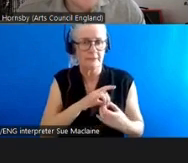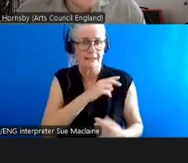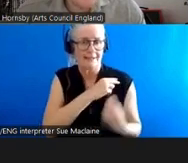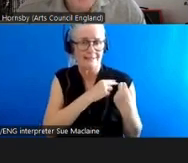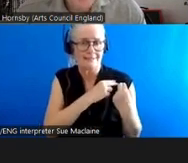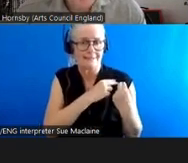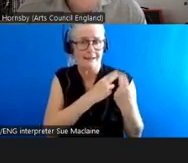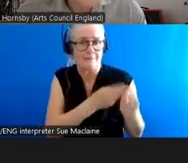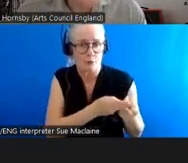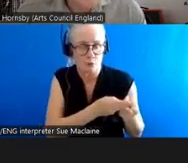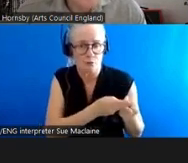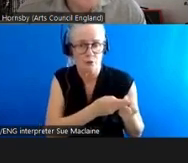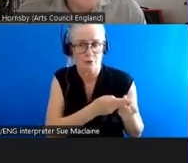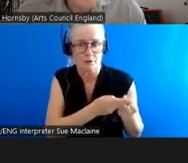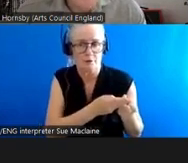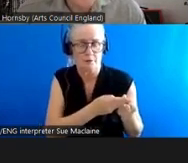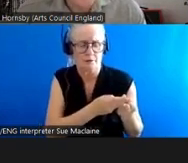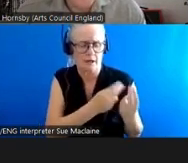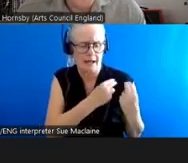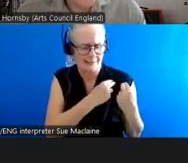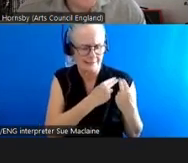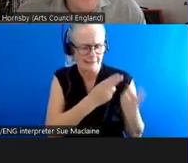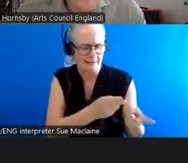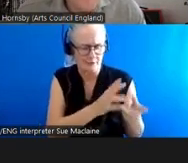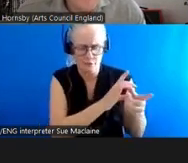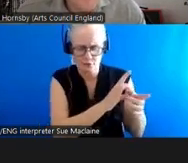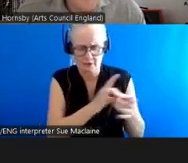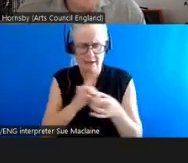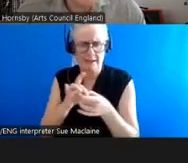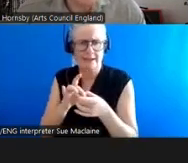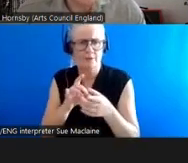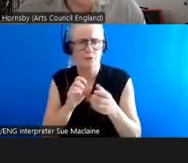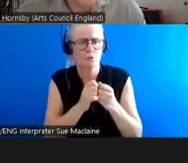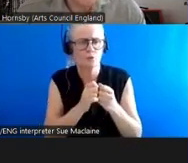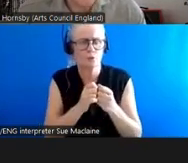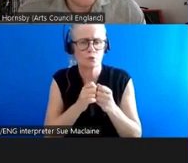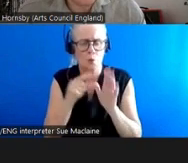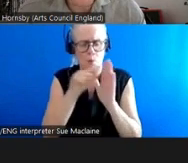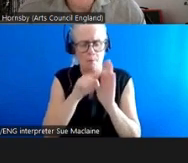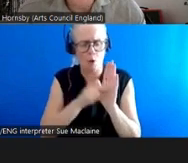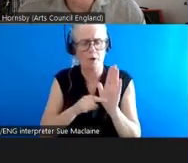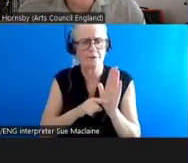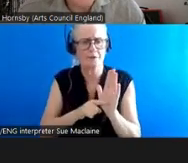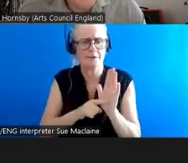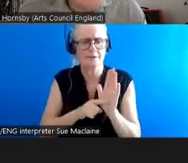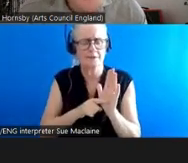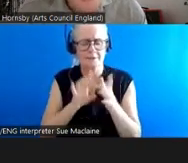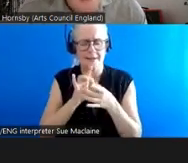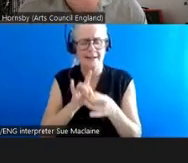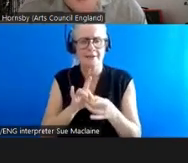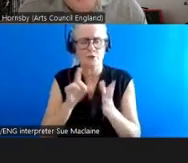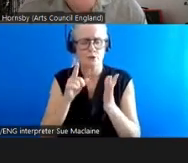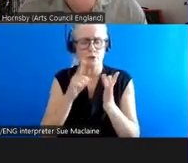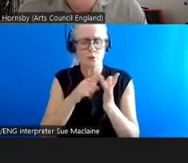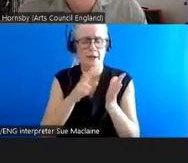links into wider policies as well, such as the industrial strategy, which was published on Monday this week. And within